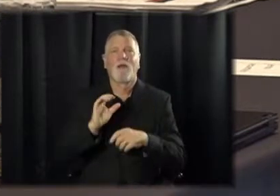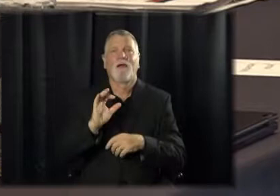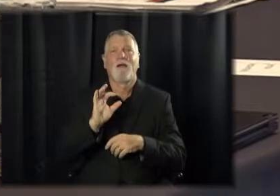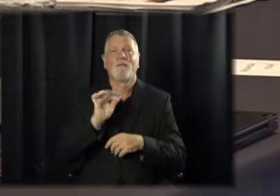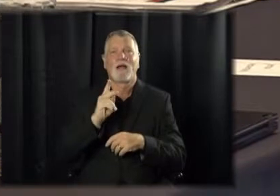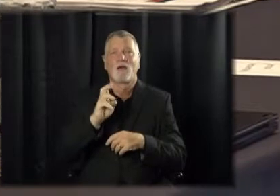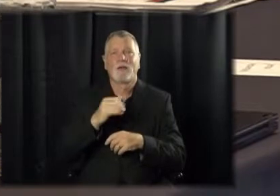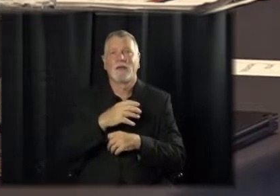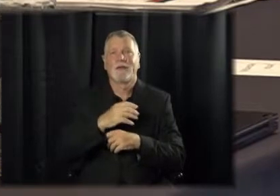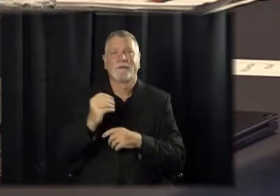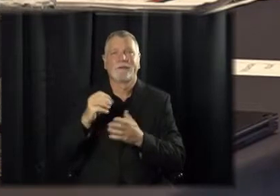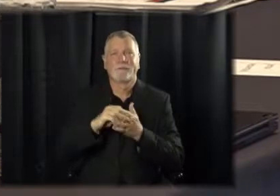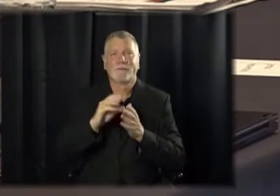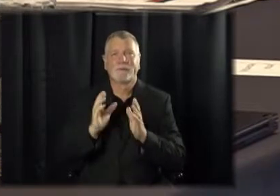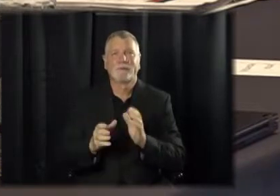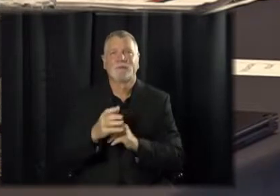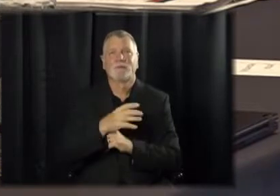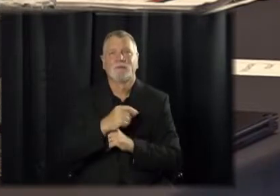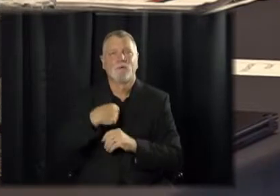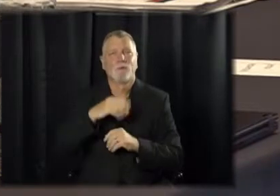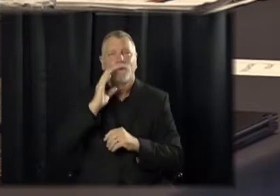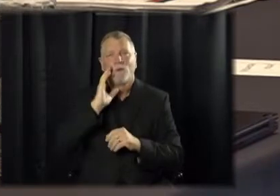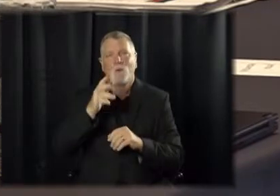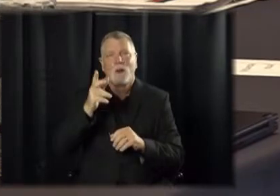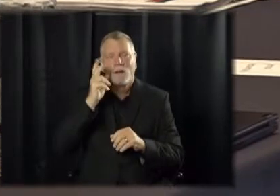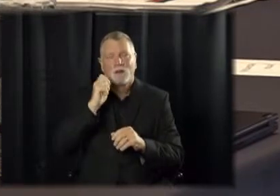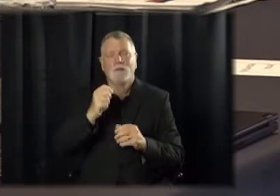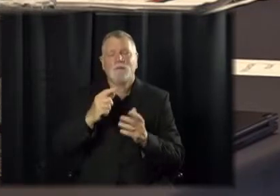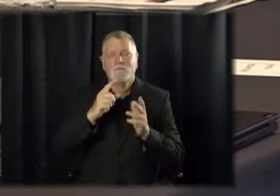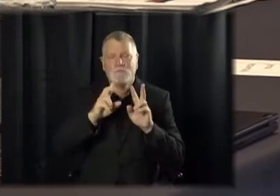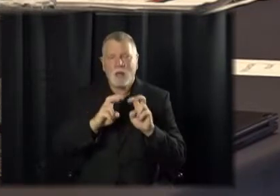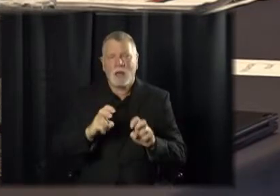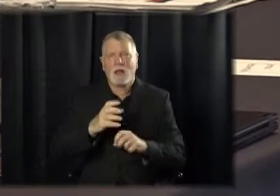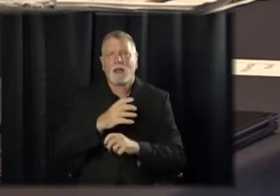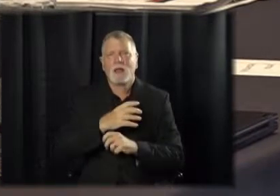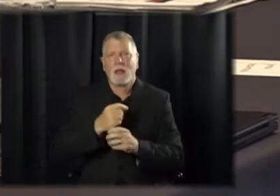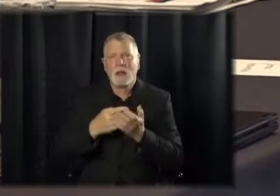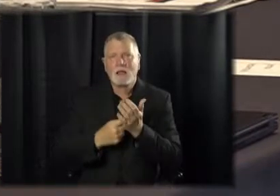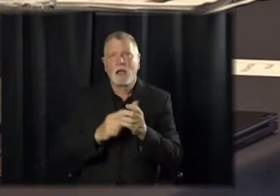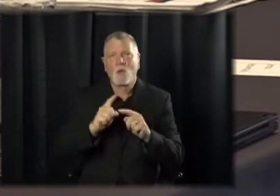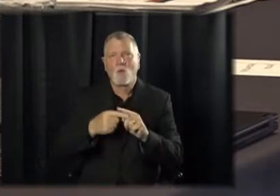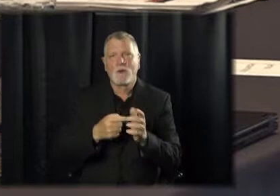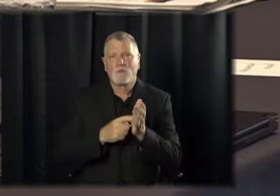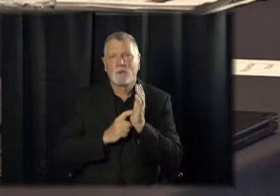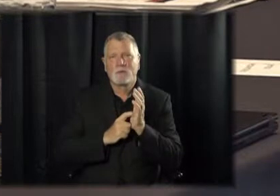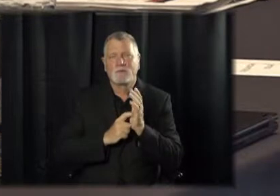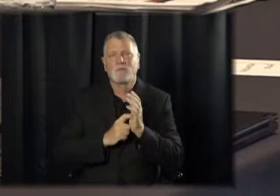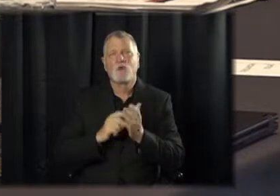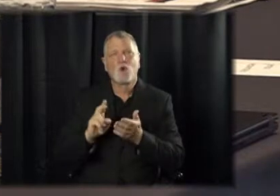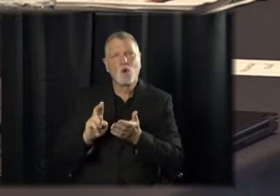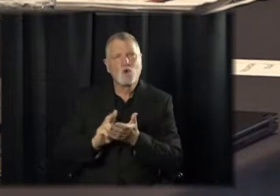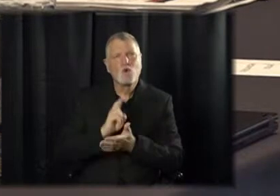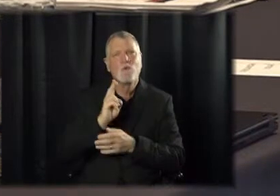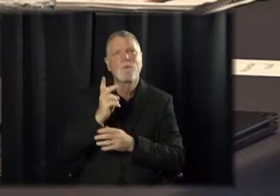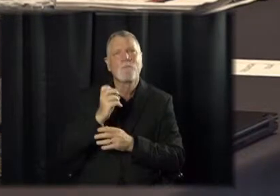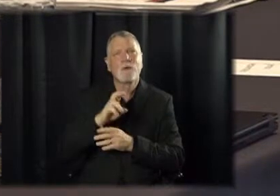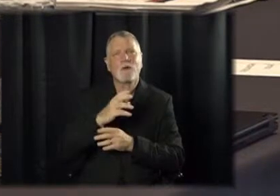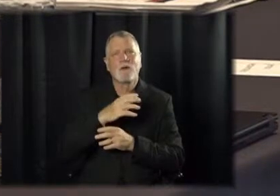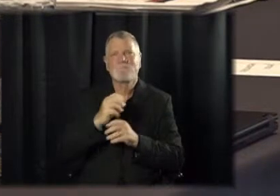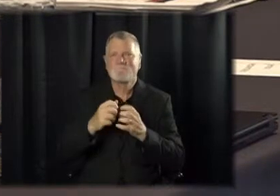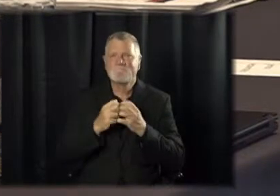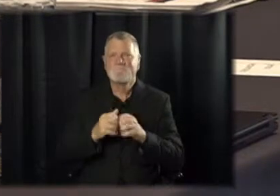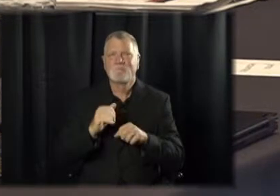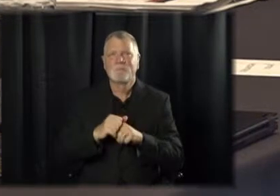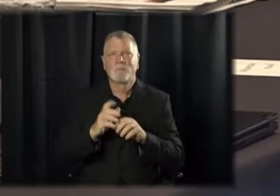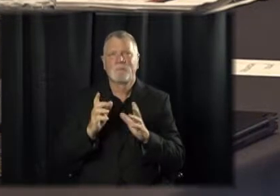and students. We will listen, analyze, and discuss when required. UPR must remain the preeminent engine of